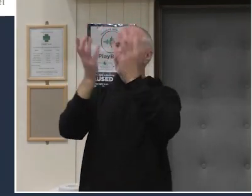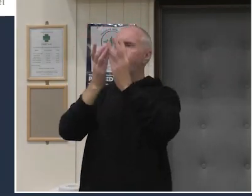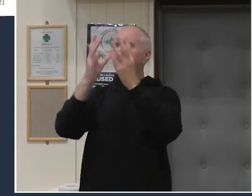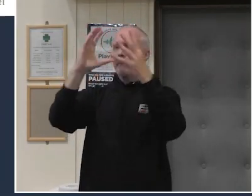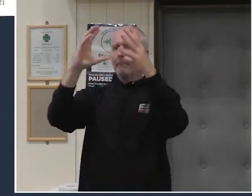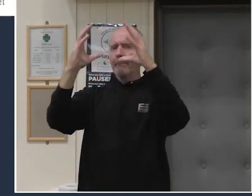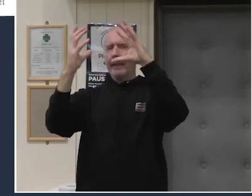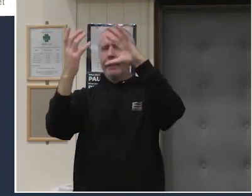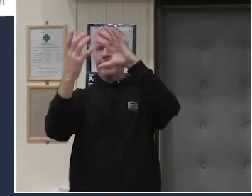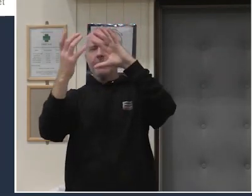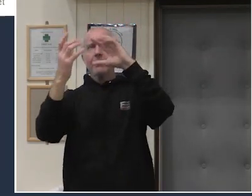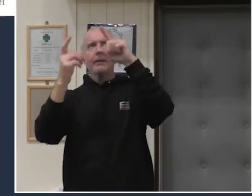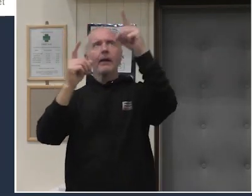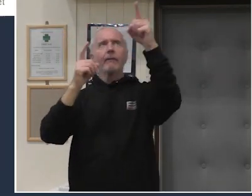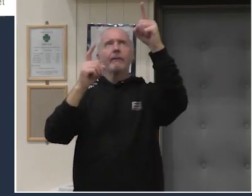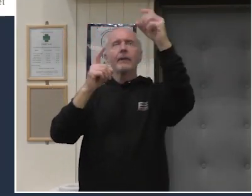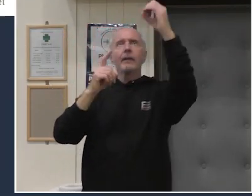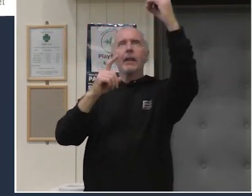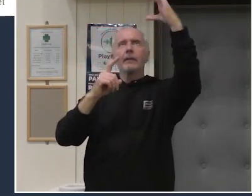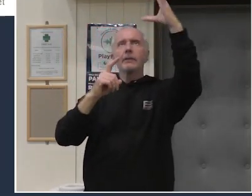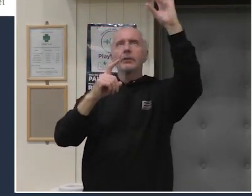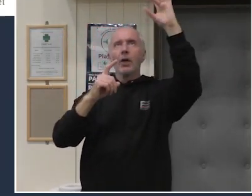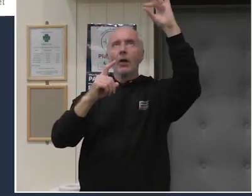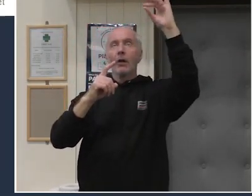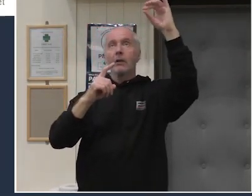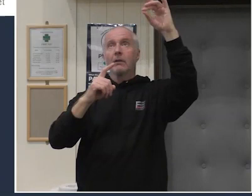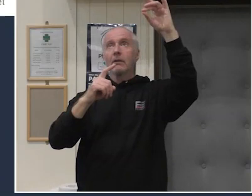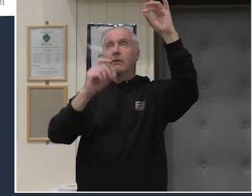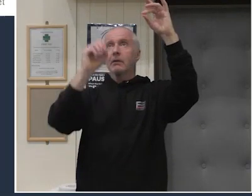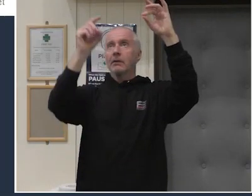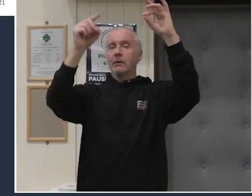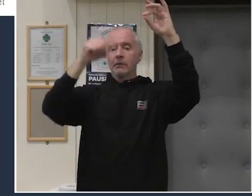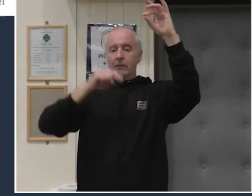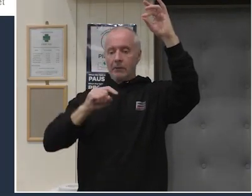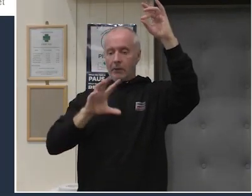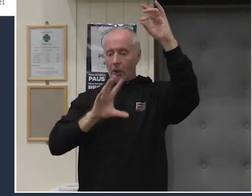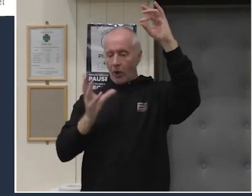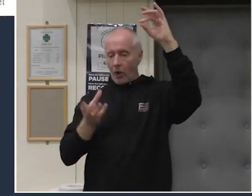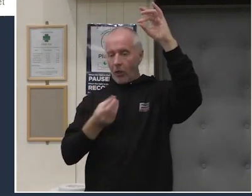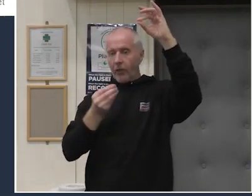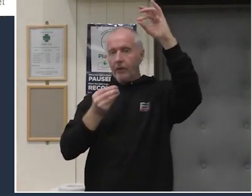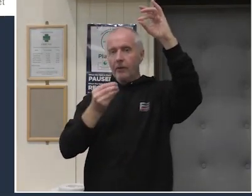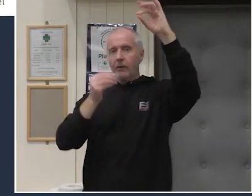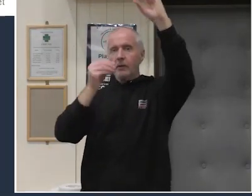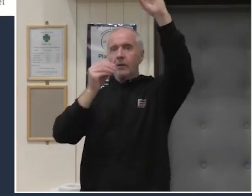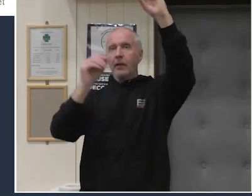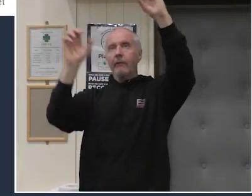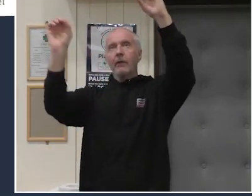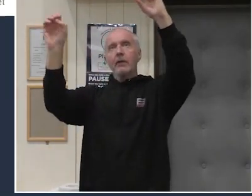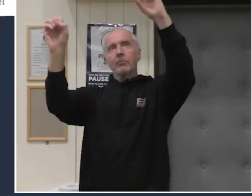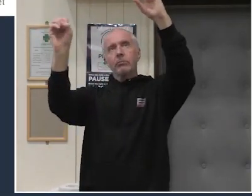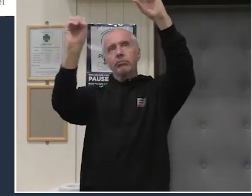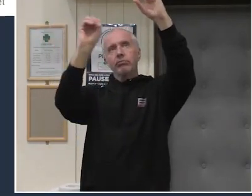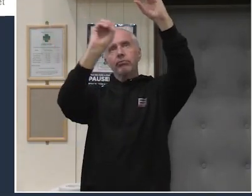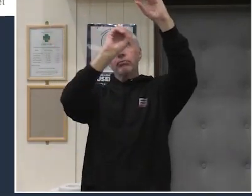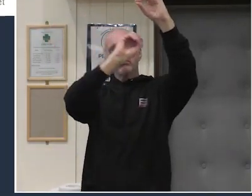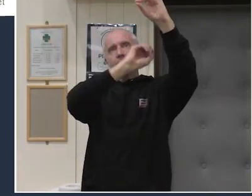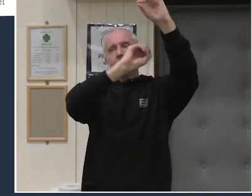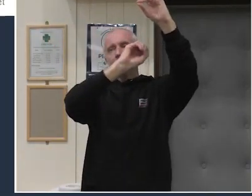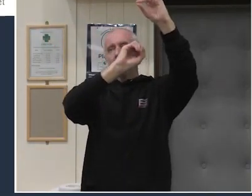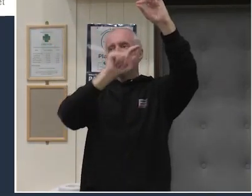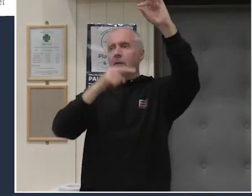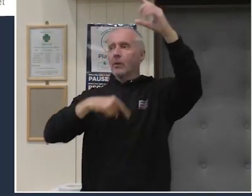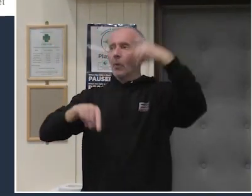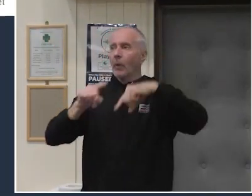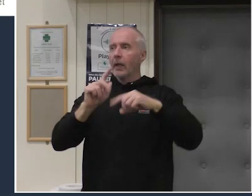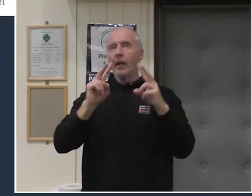to pass between the light source, the star, and us, well, what we tend to do there is to look